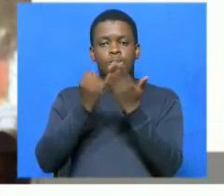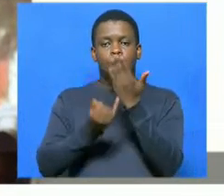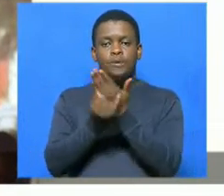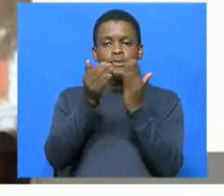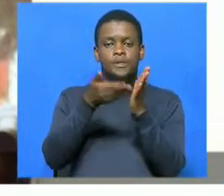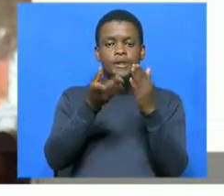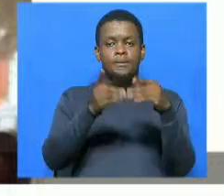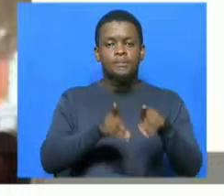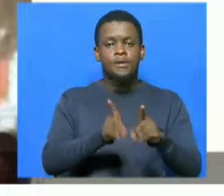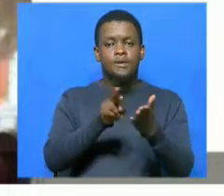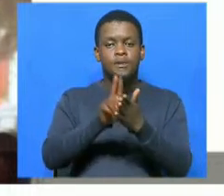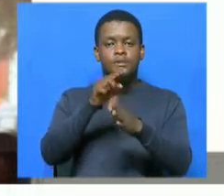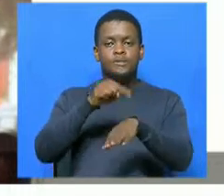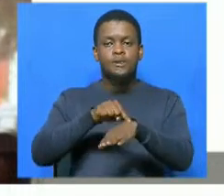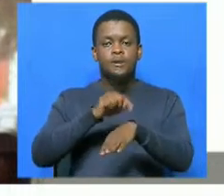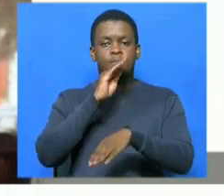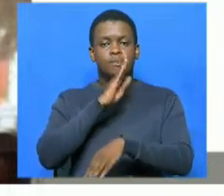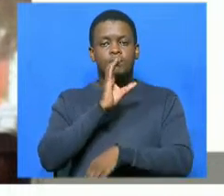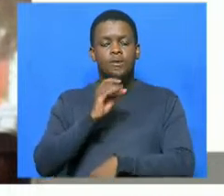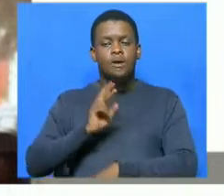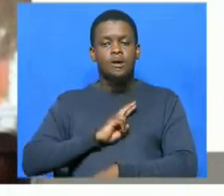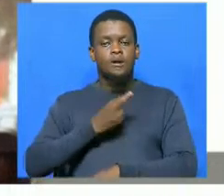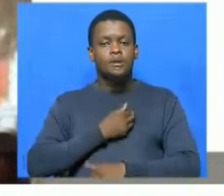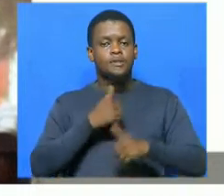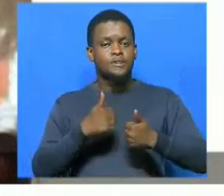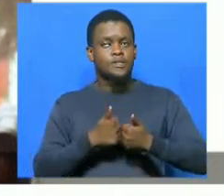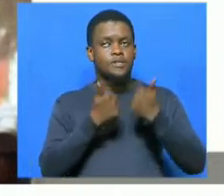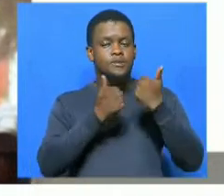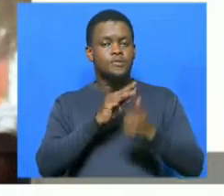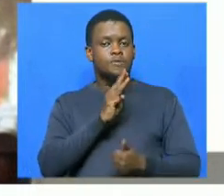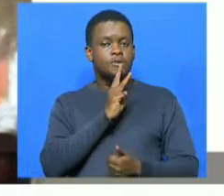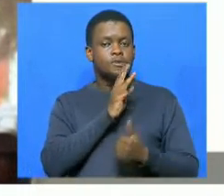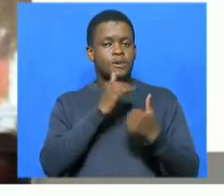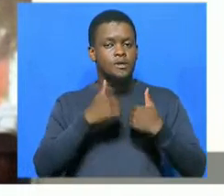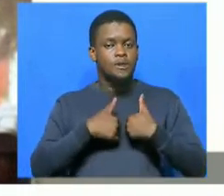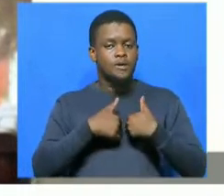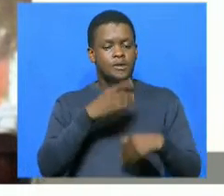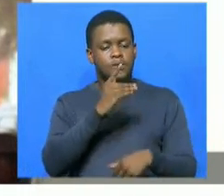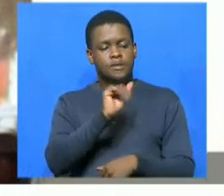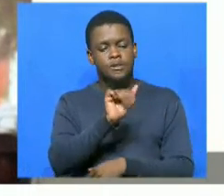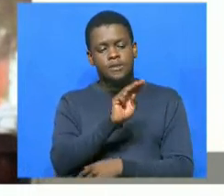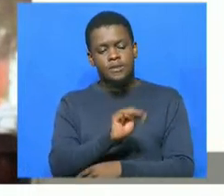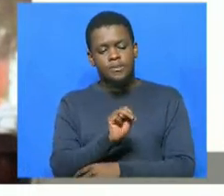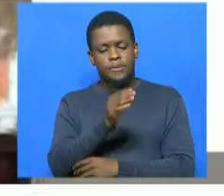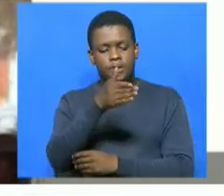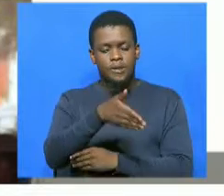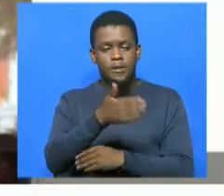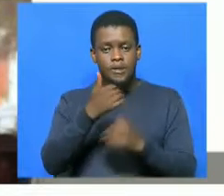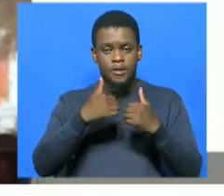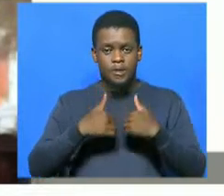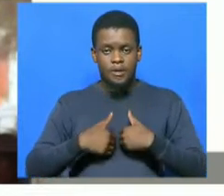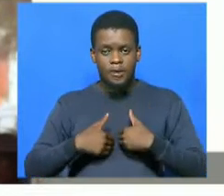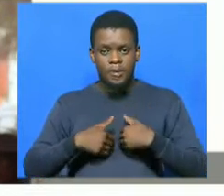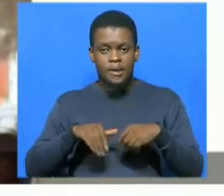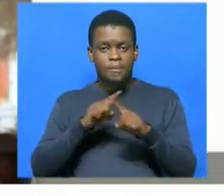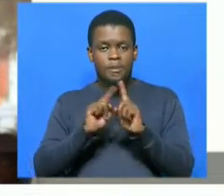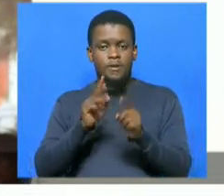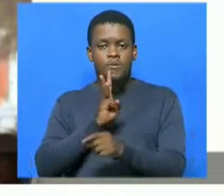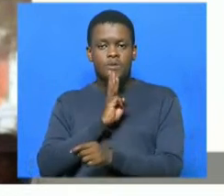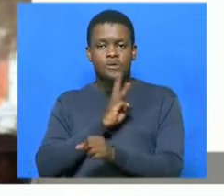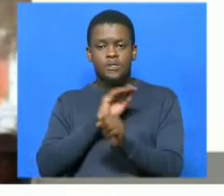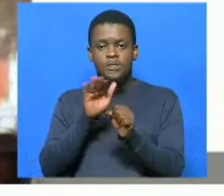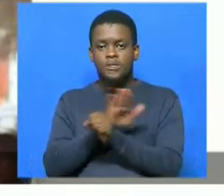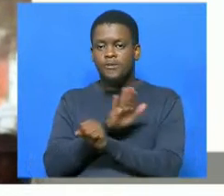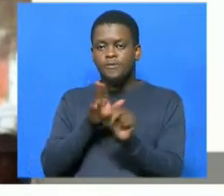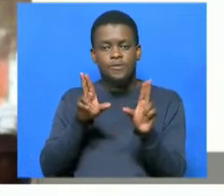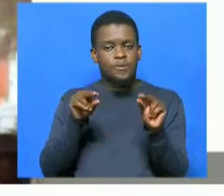opportune moment because we have a challenge of water scarcity. We have some boreholes in this area, but water supply is not enough. We